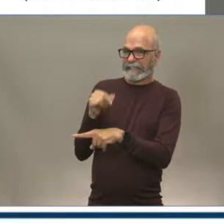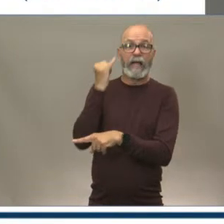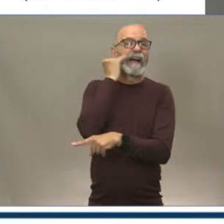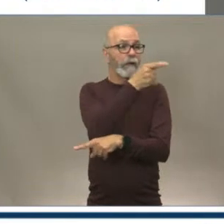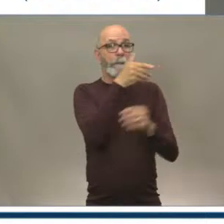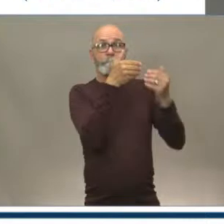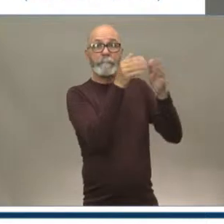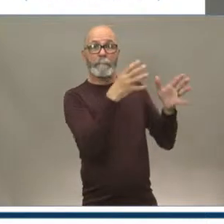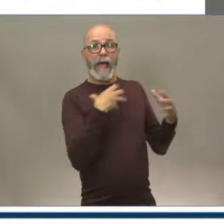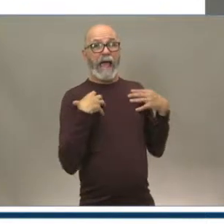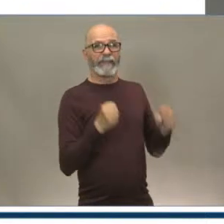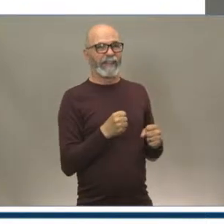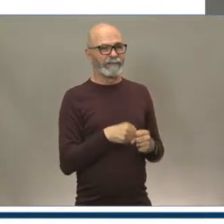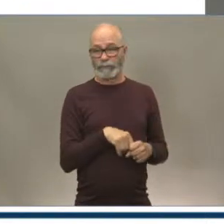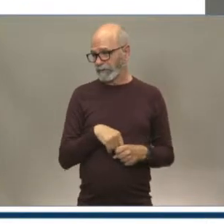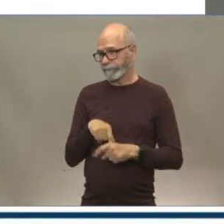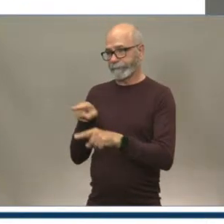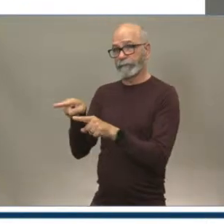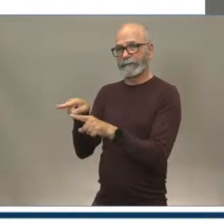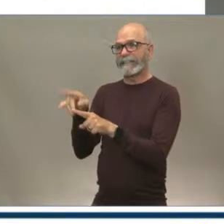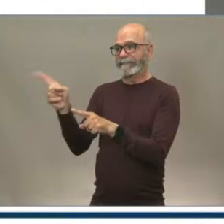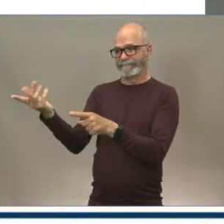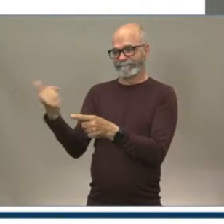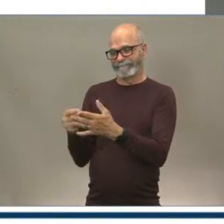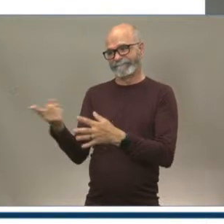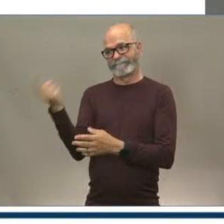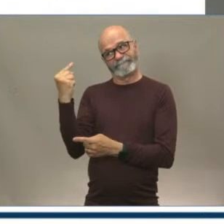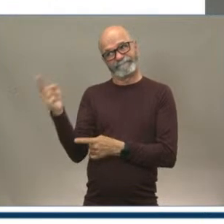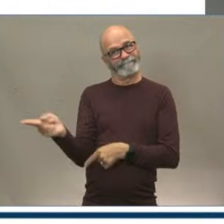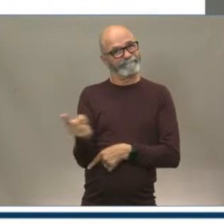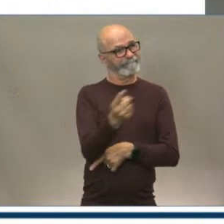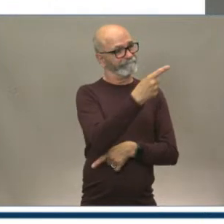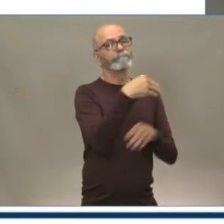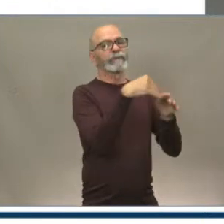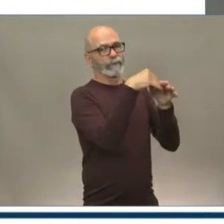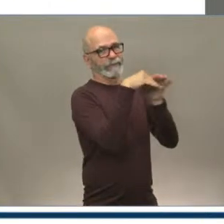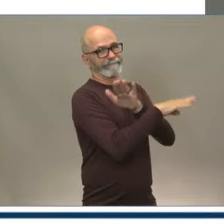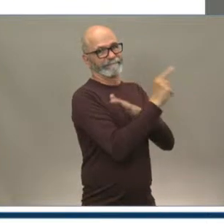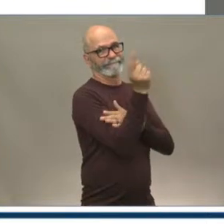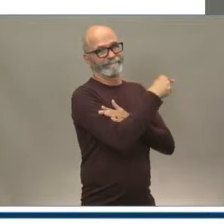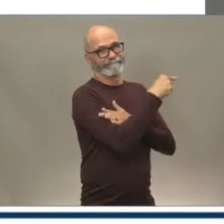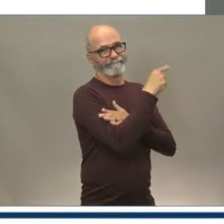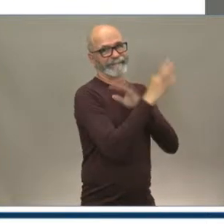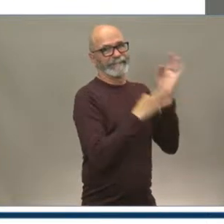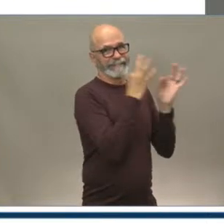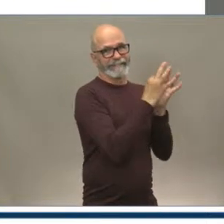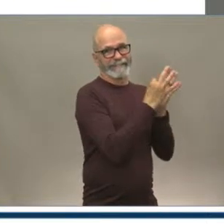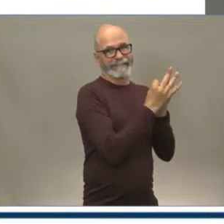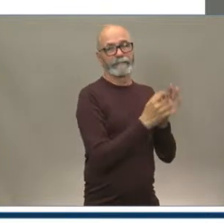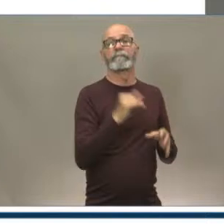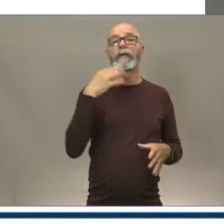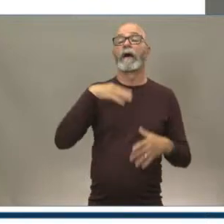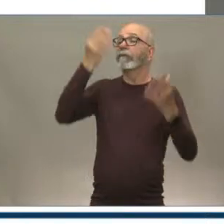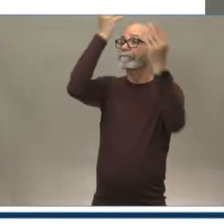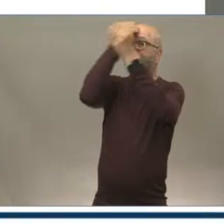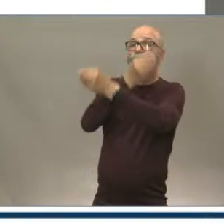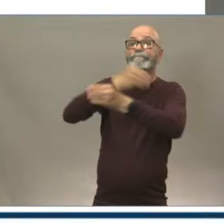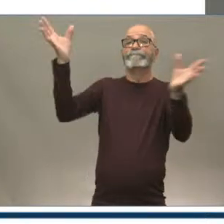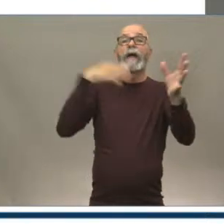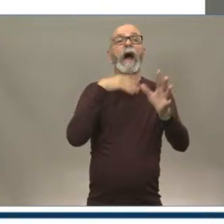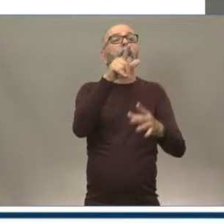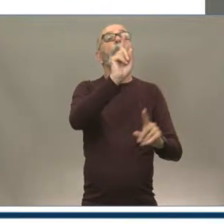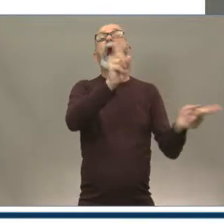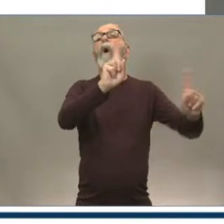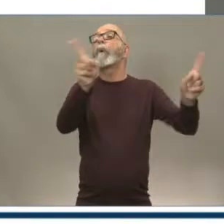case, if you've been at an exposure site where public health announces a public exposure, or you